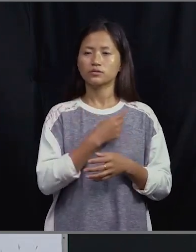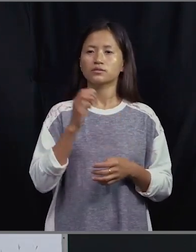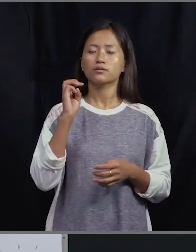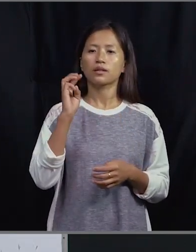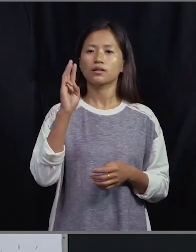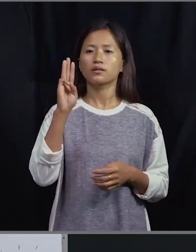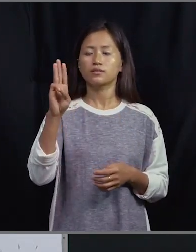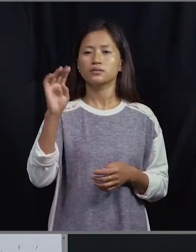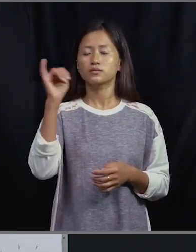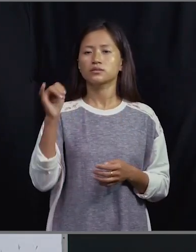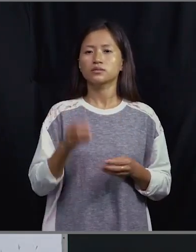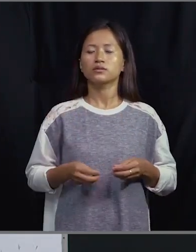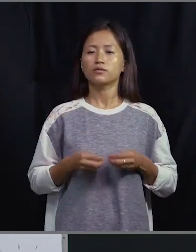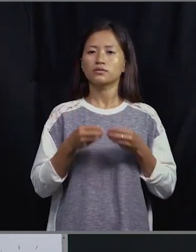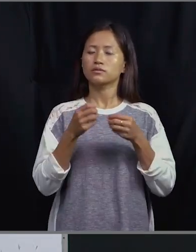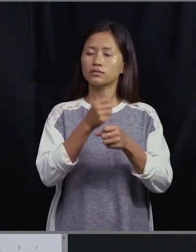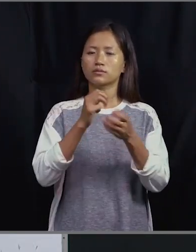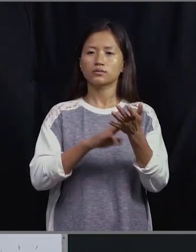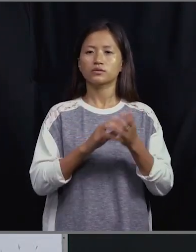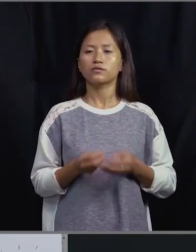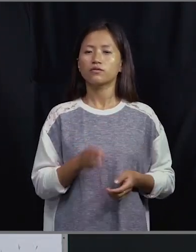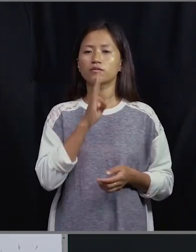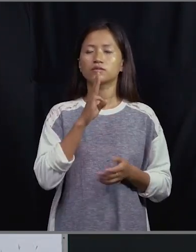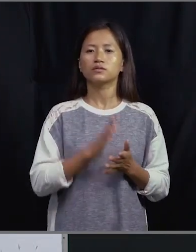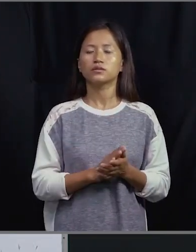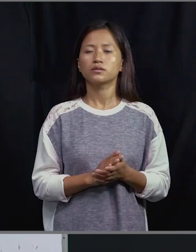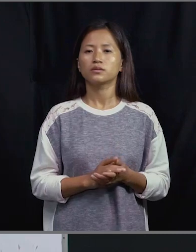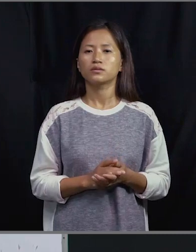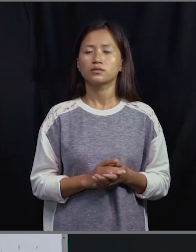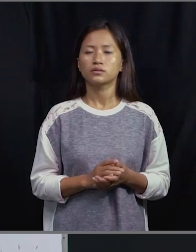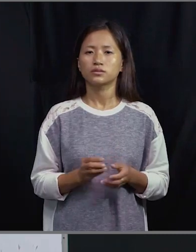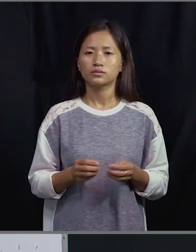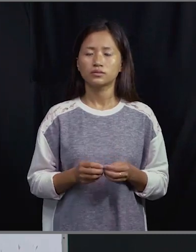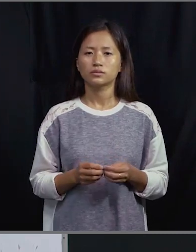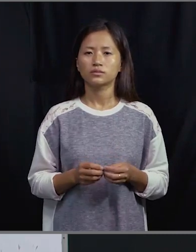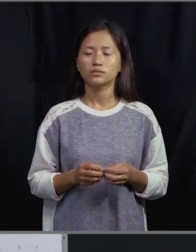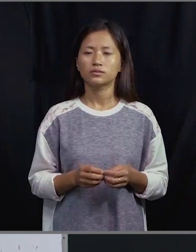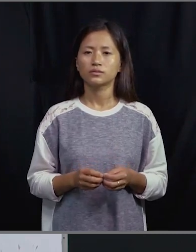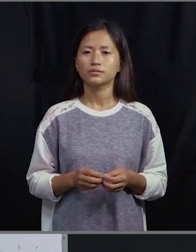water. So 8 gram of methane should give us